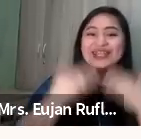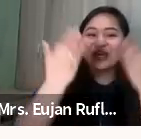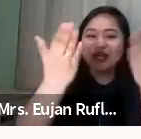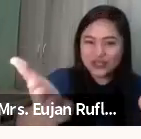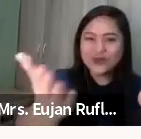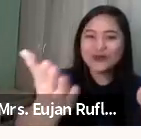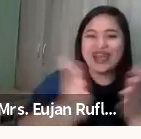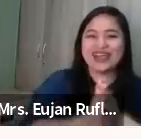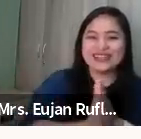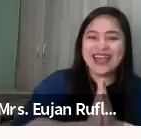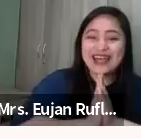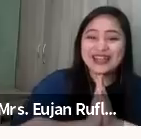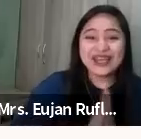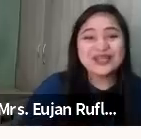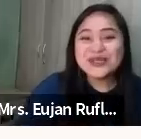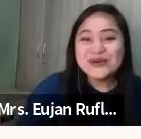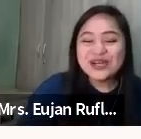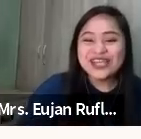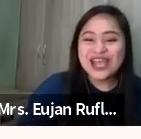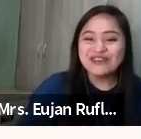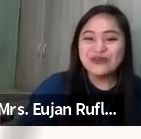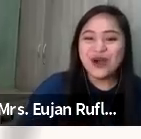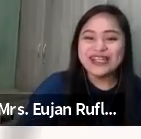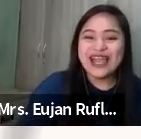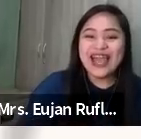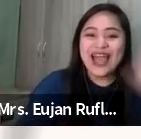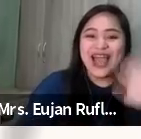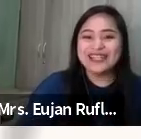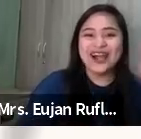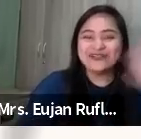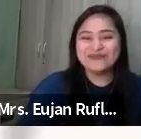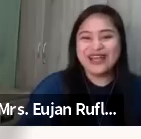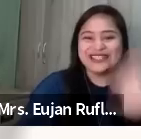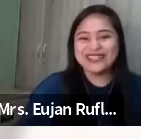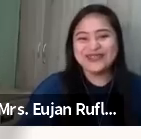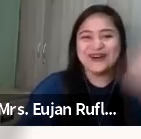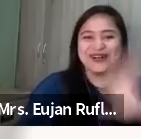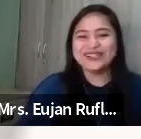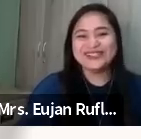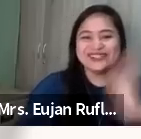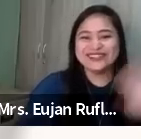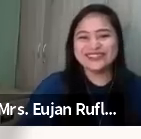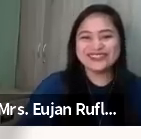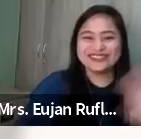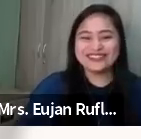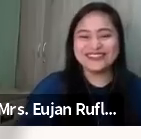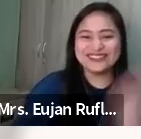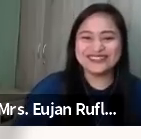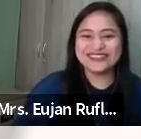can. Thank you so much, everyone, and God bless us all.